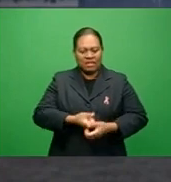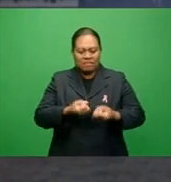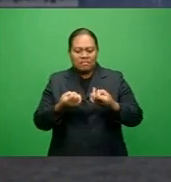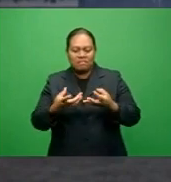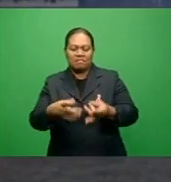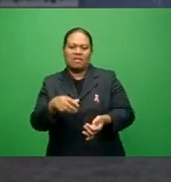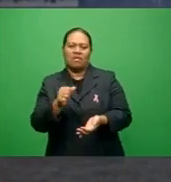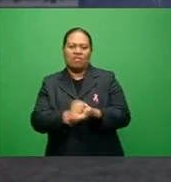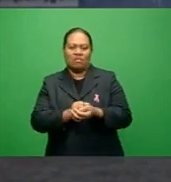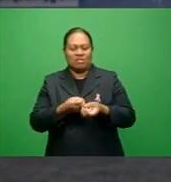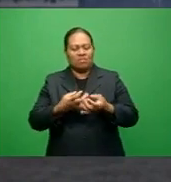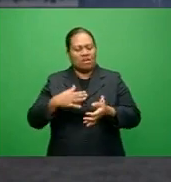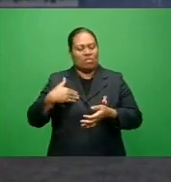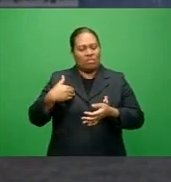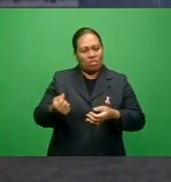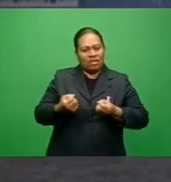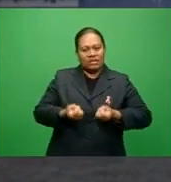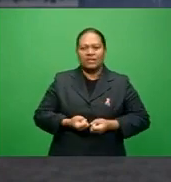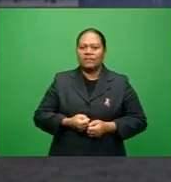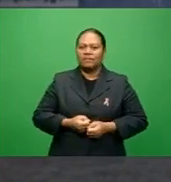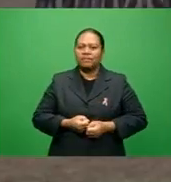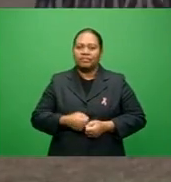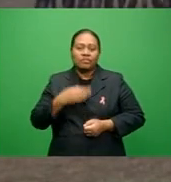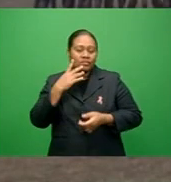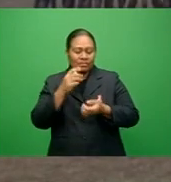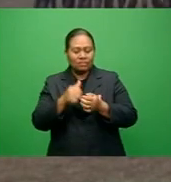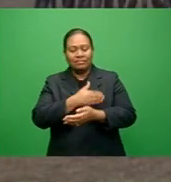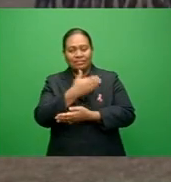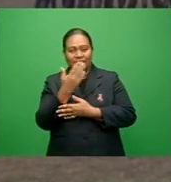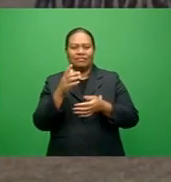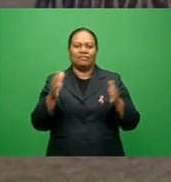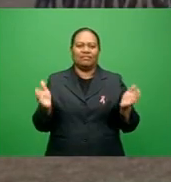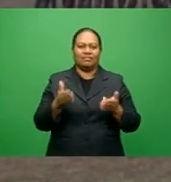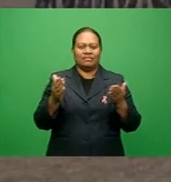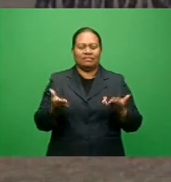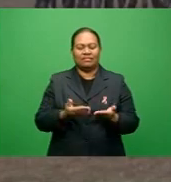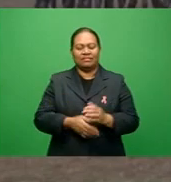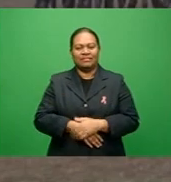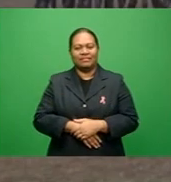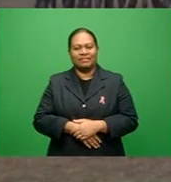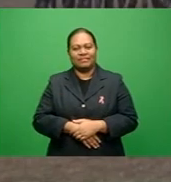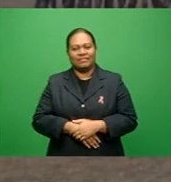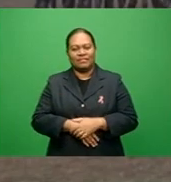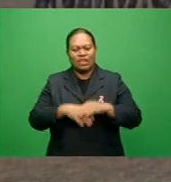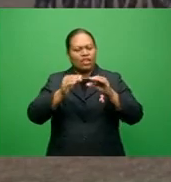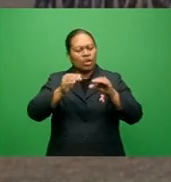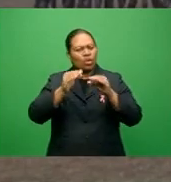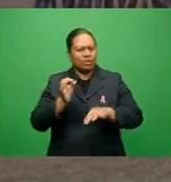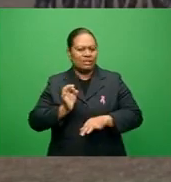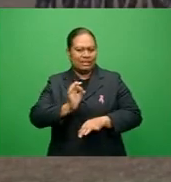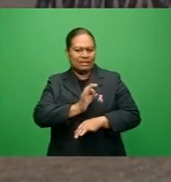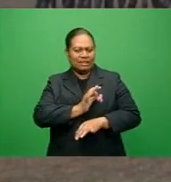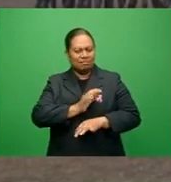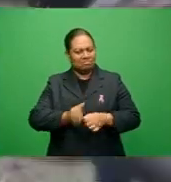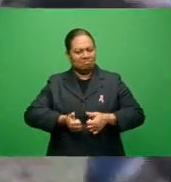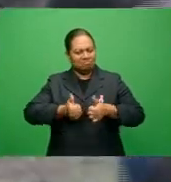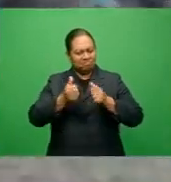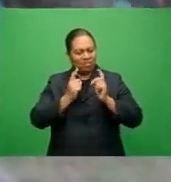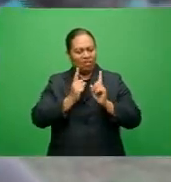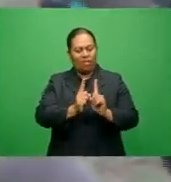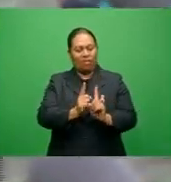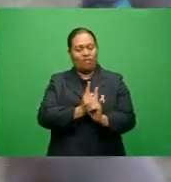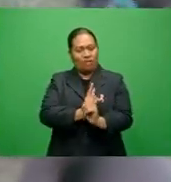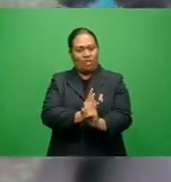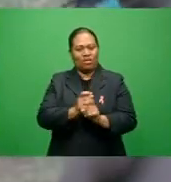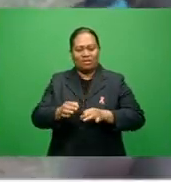They will give their all come game day. Depending on the situation, the coaching staff will execute the game plan. Having